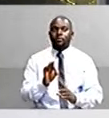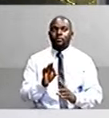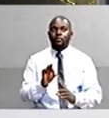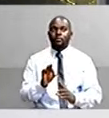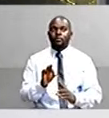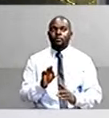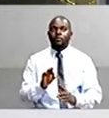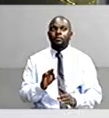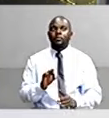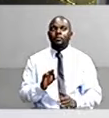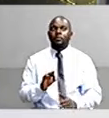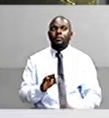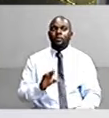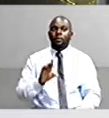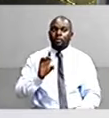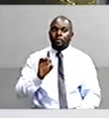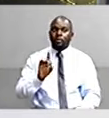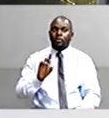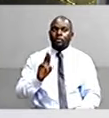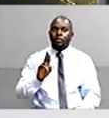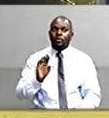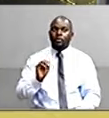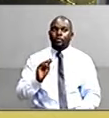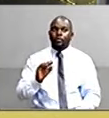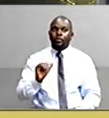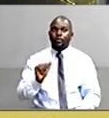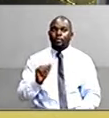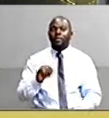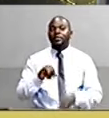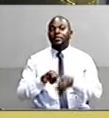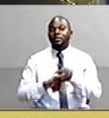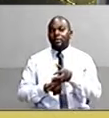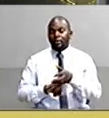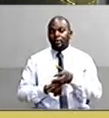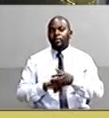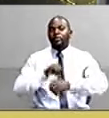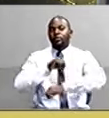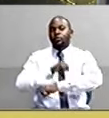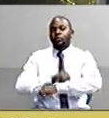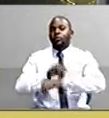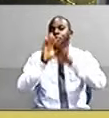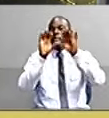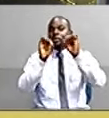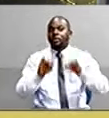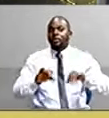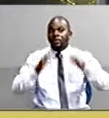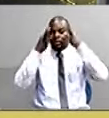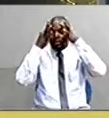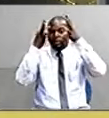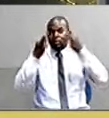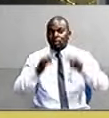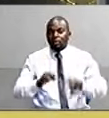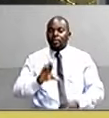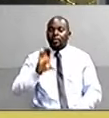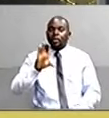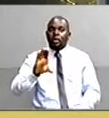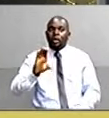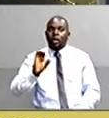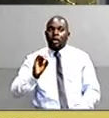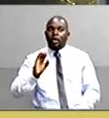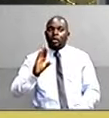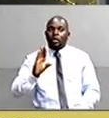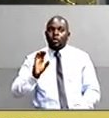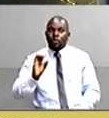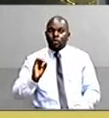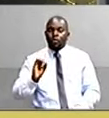a man called Duma, who is a secondary school teacher at Kasawo in Mukono district. Now, he decided to start a cocoa farm to subsidize his income